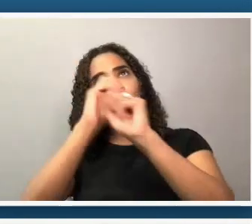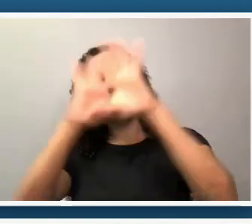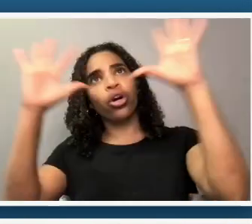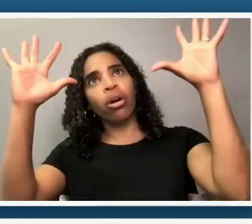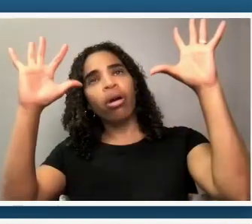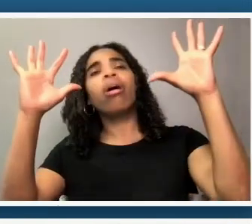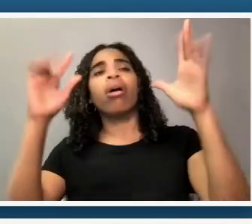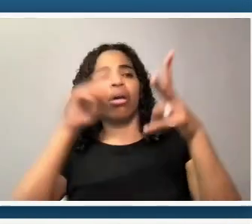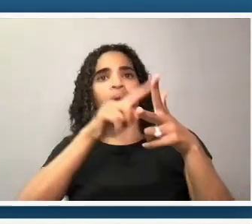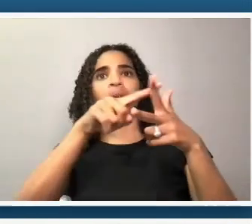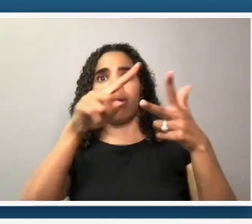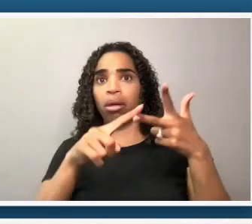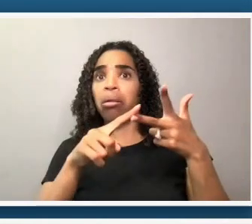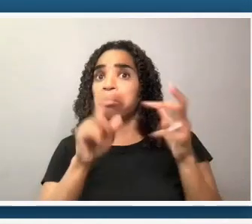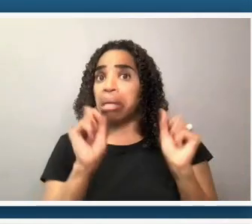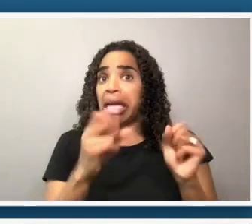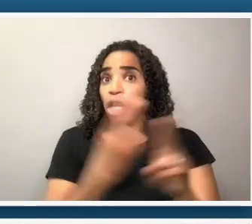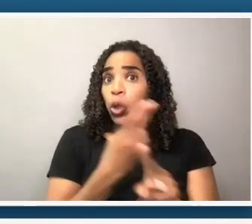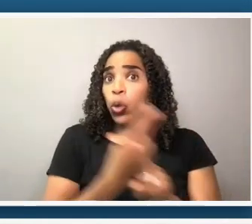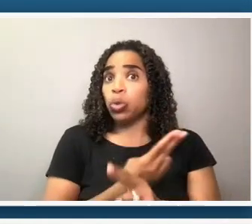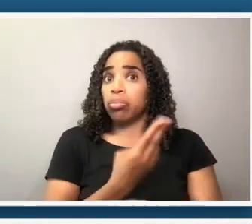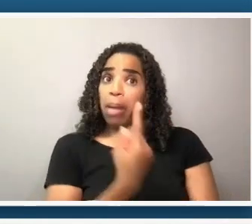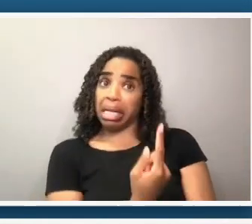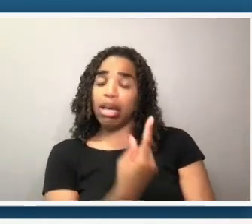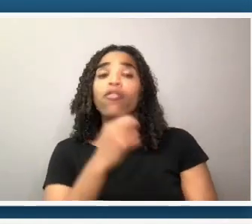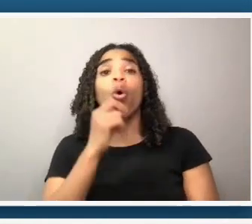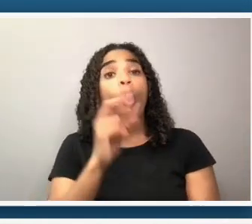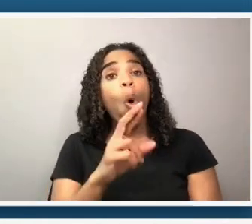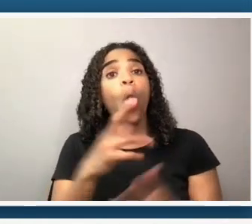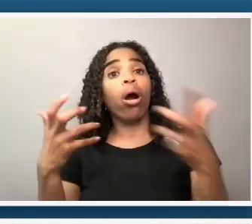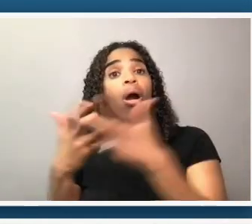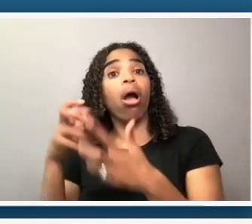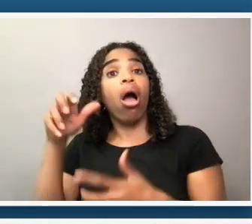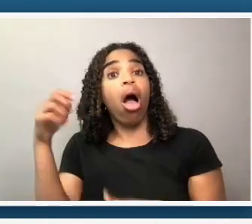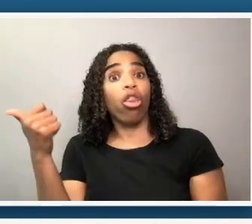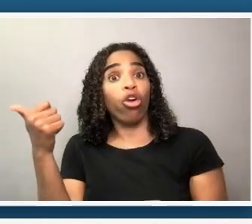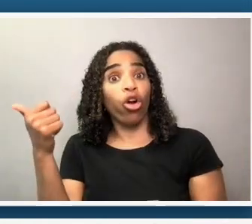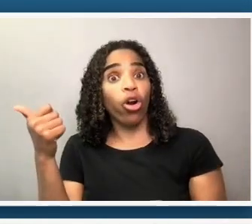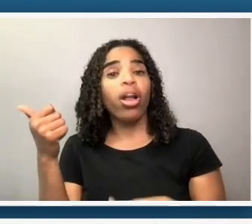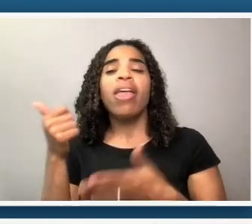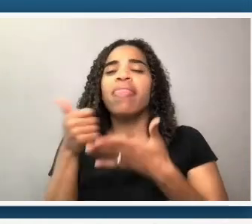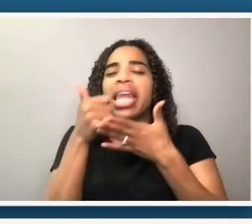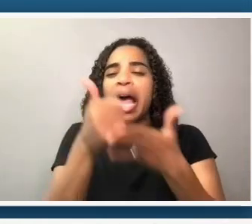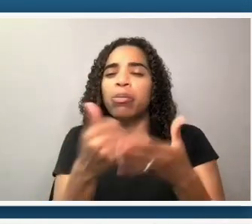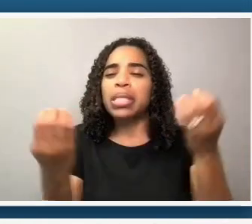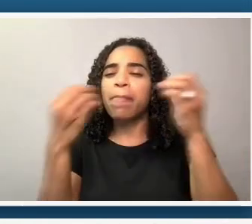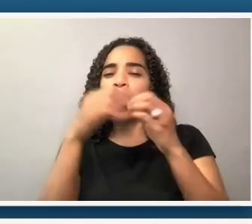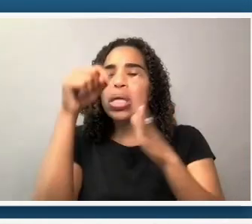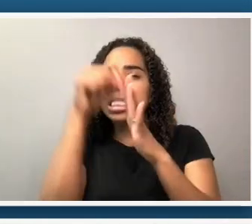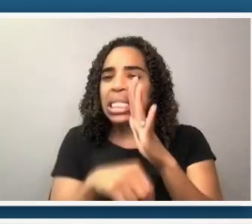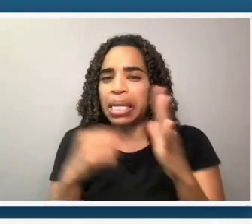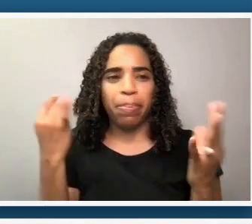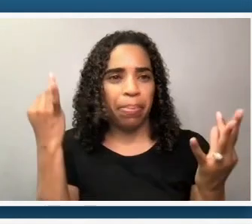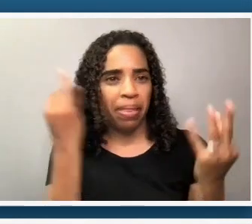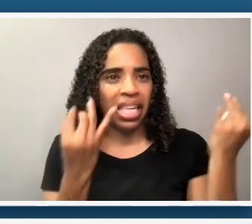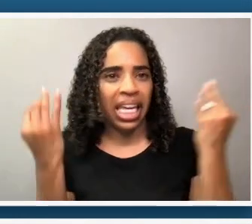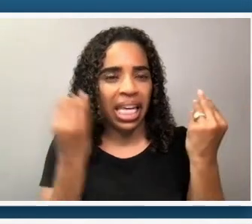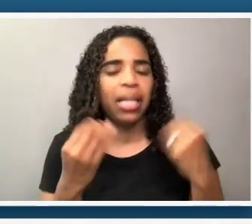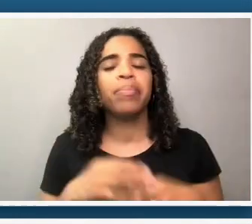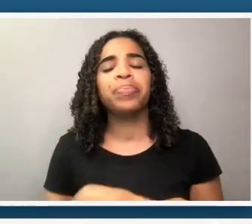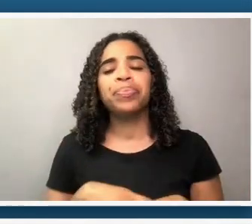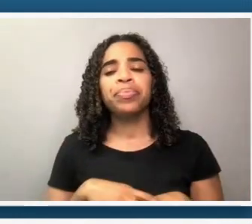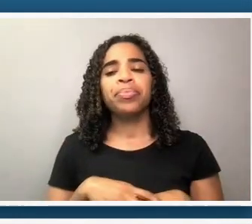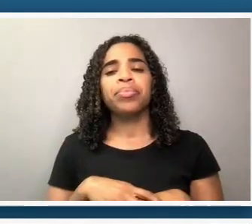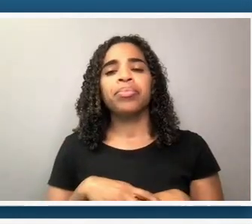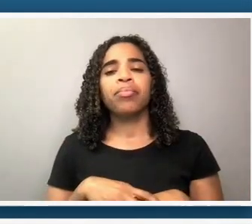like to pair it with another routine that would maybe get at another kind of thinking that I would like my students to do at that time. So